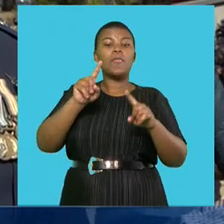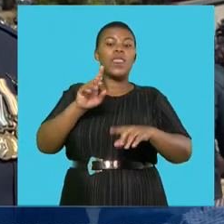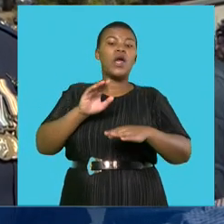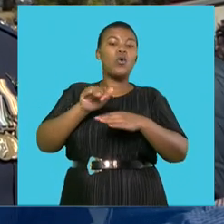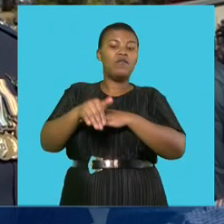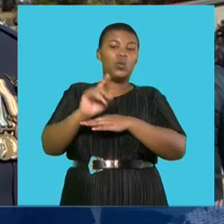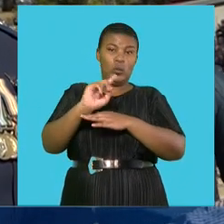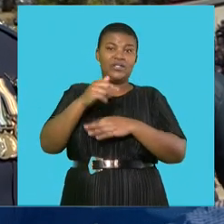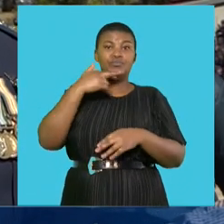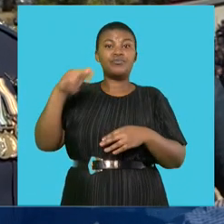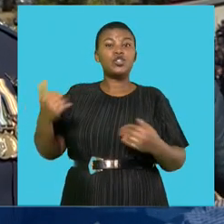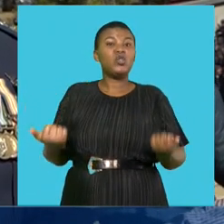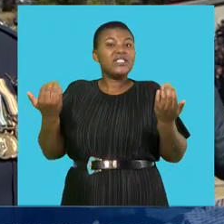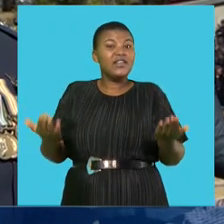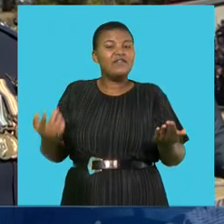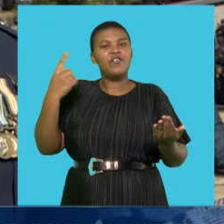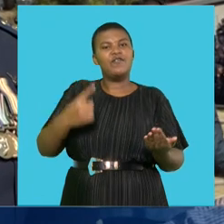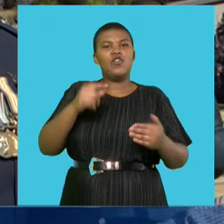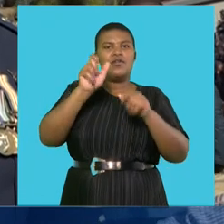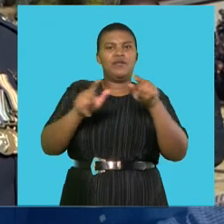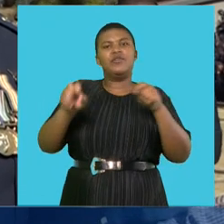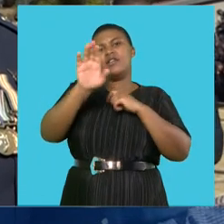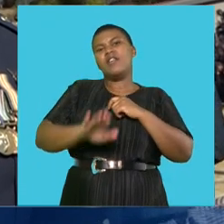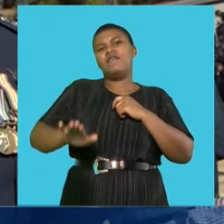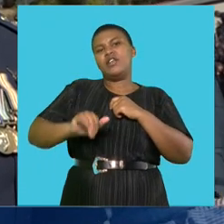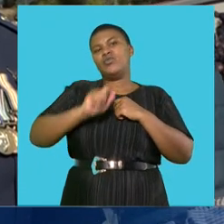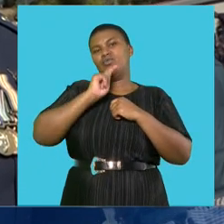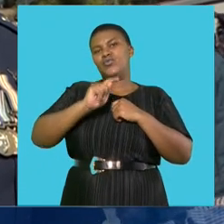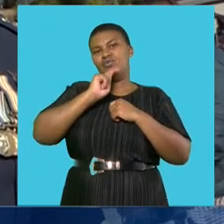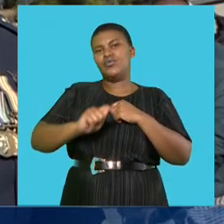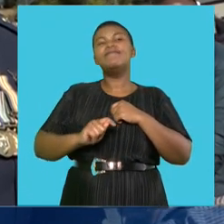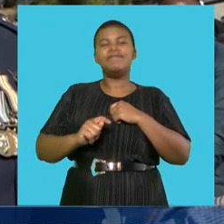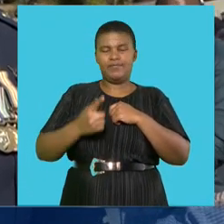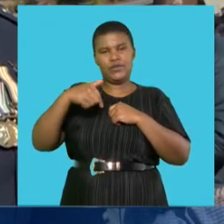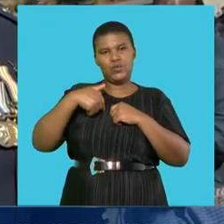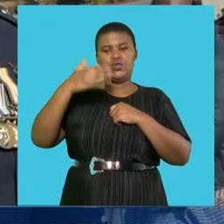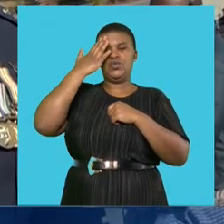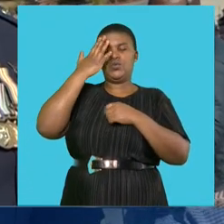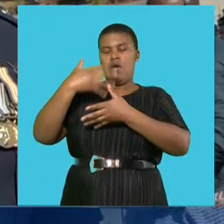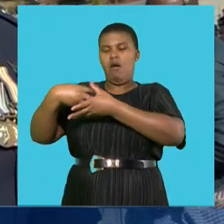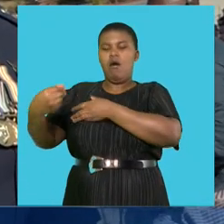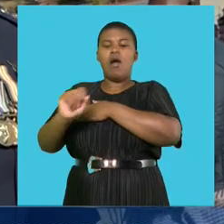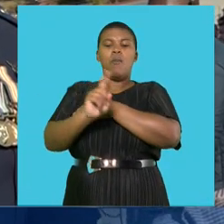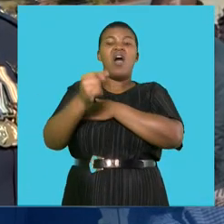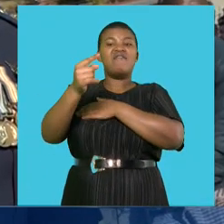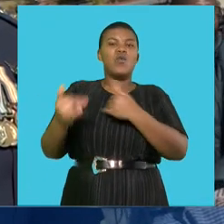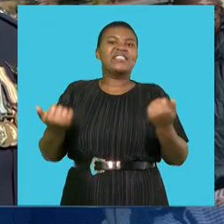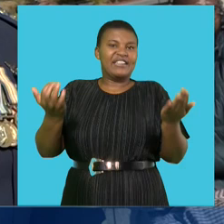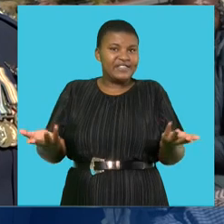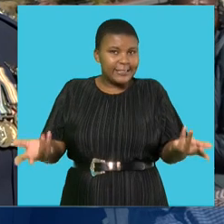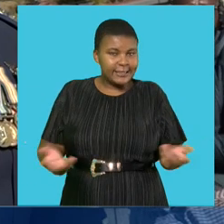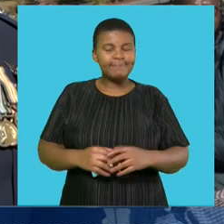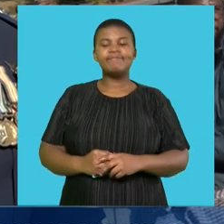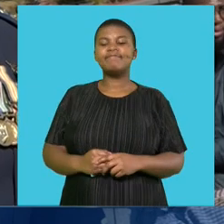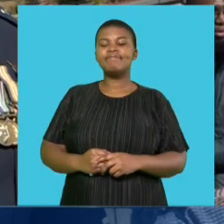your real service is with the people of South Africa and we know what is an outcome of that service is